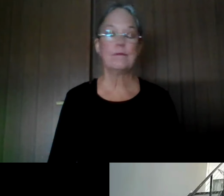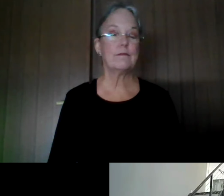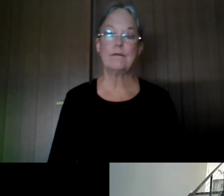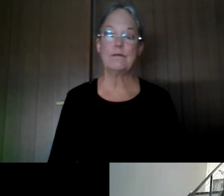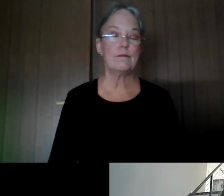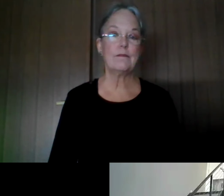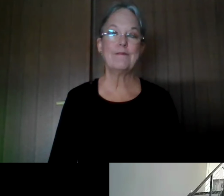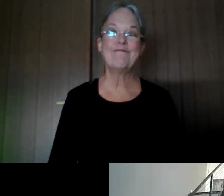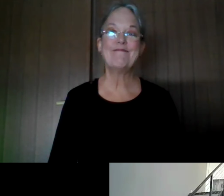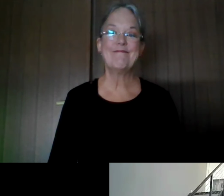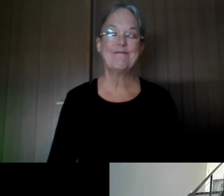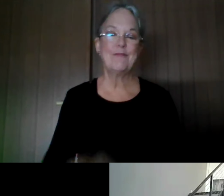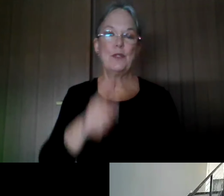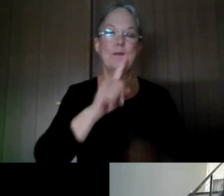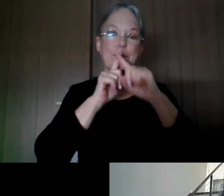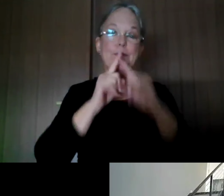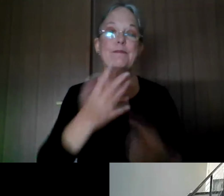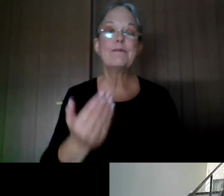I think you're on mute.